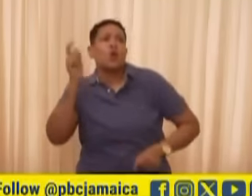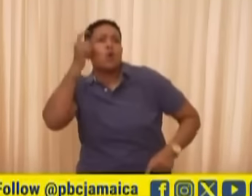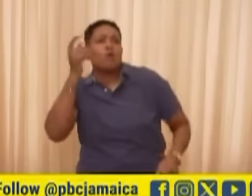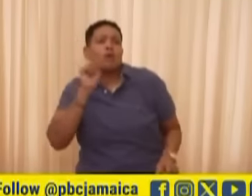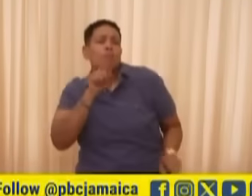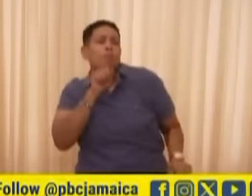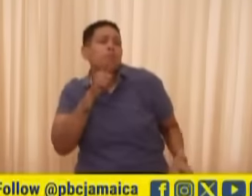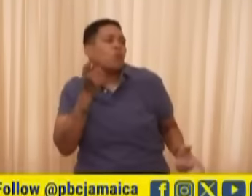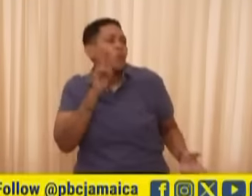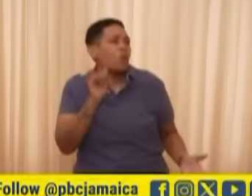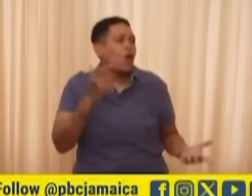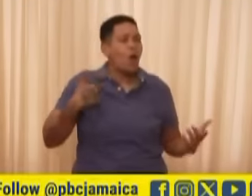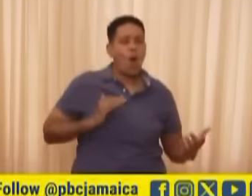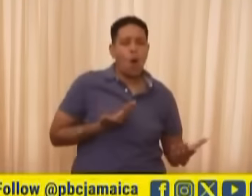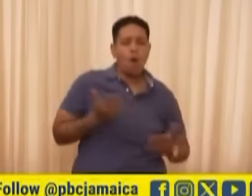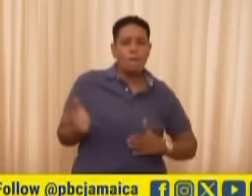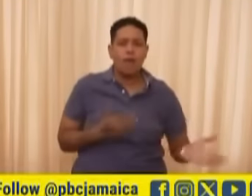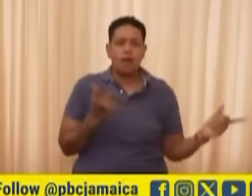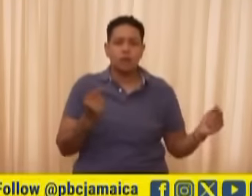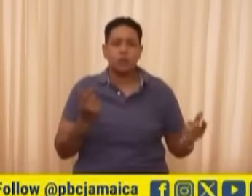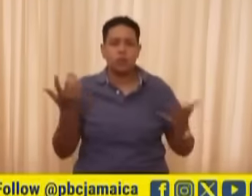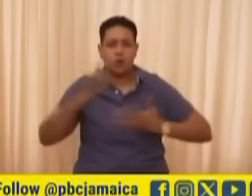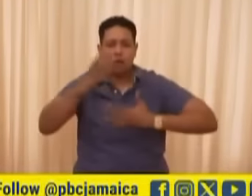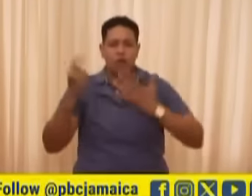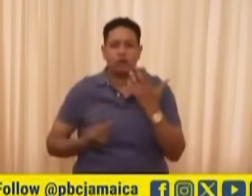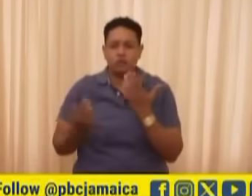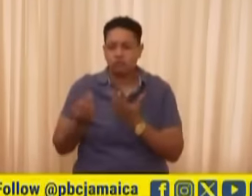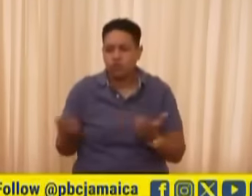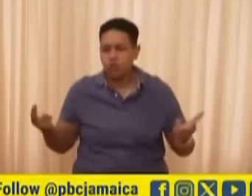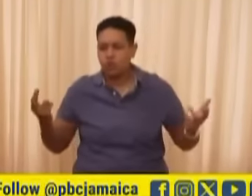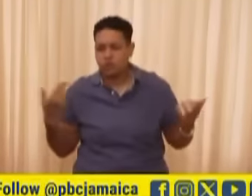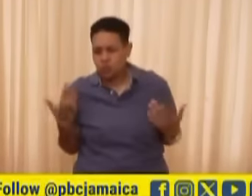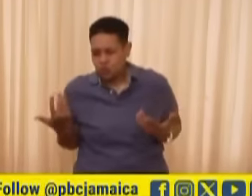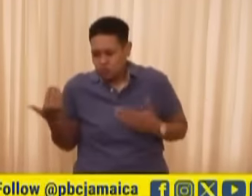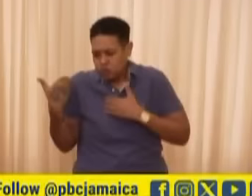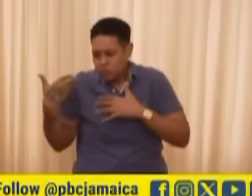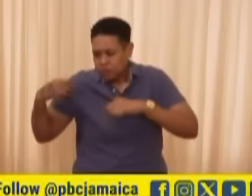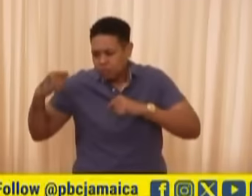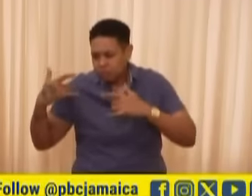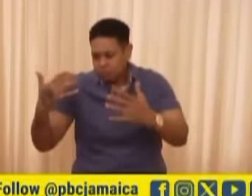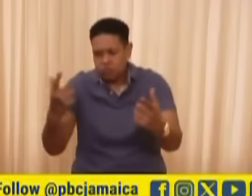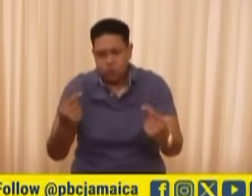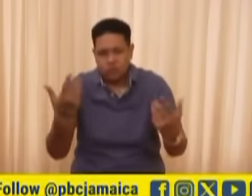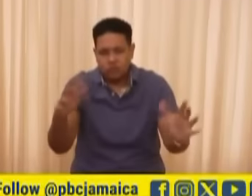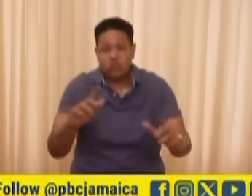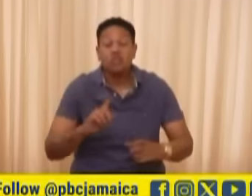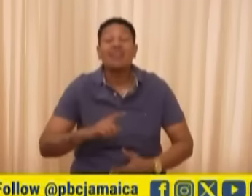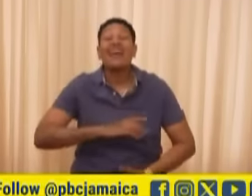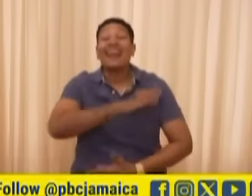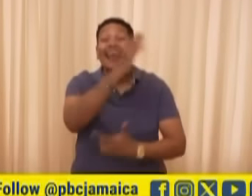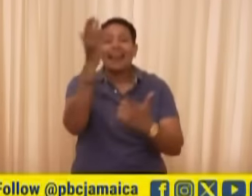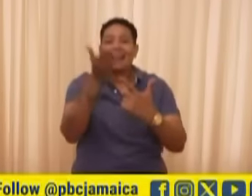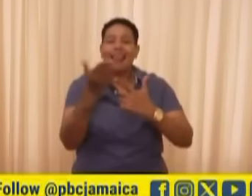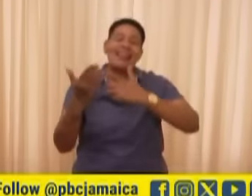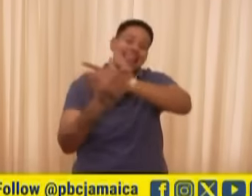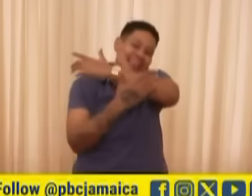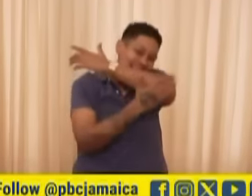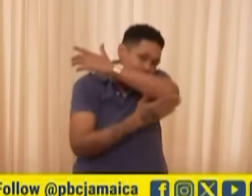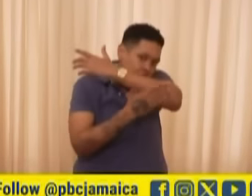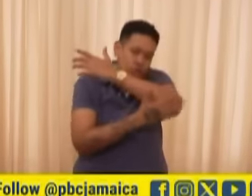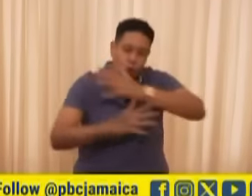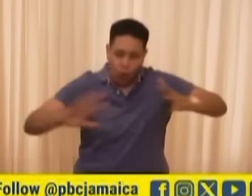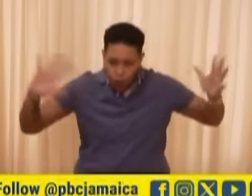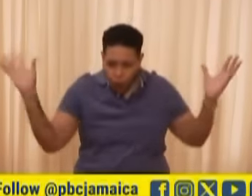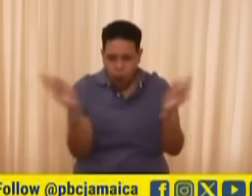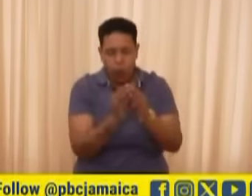government is tasked and resourced to do. And then there is the national response.